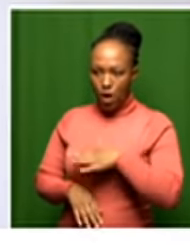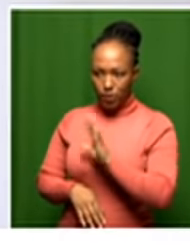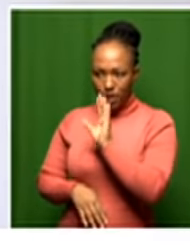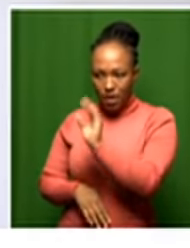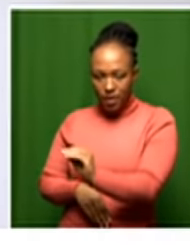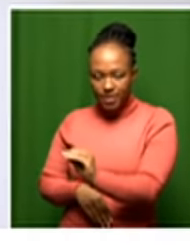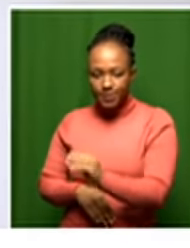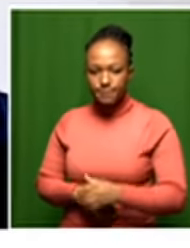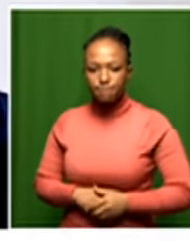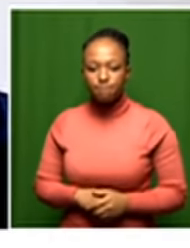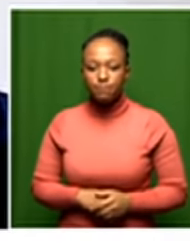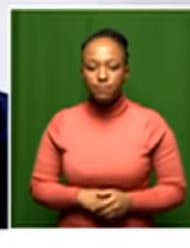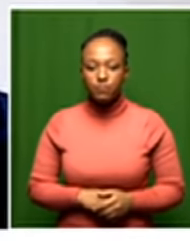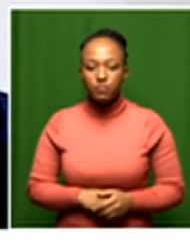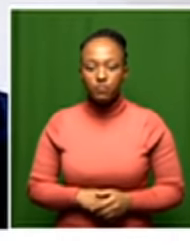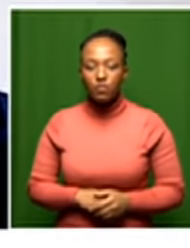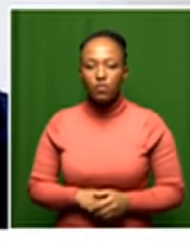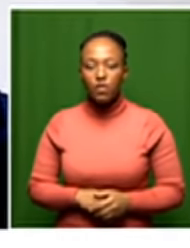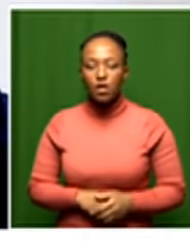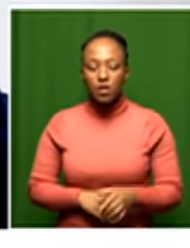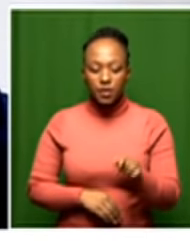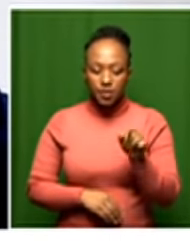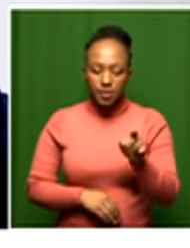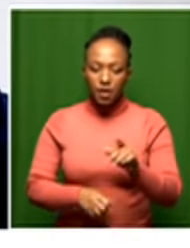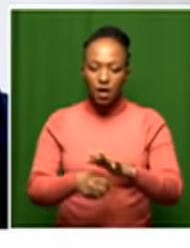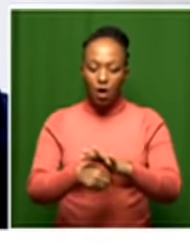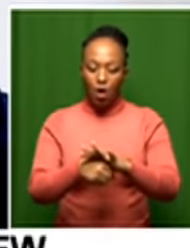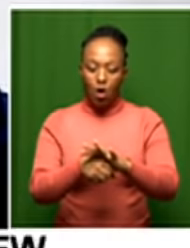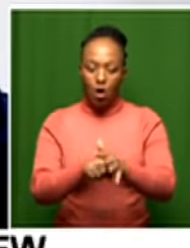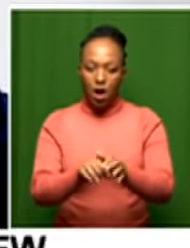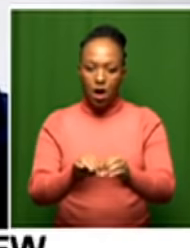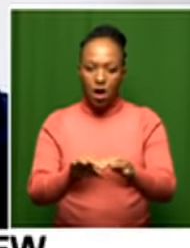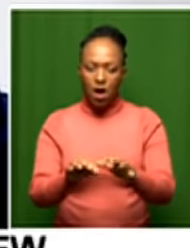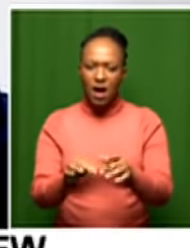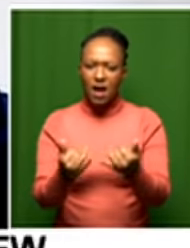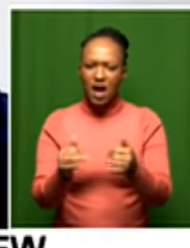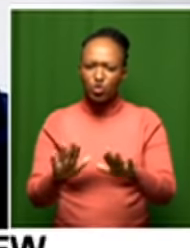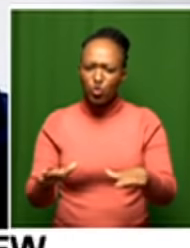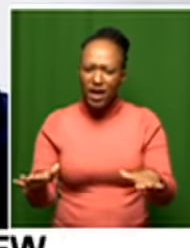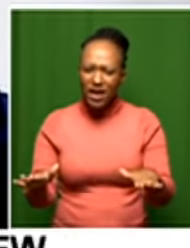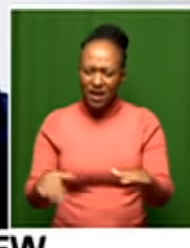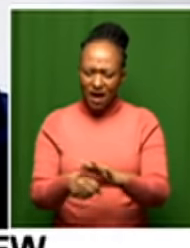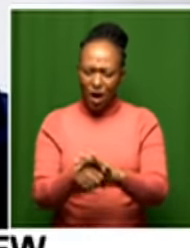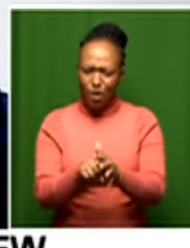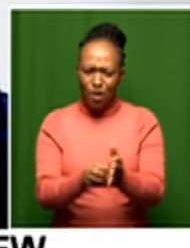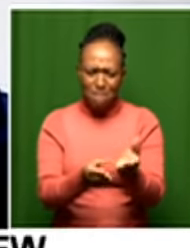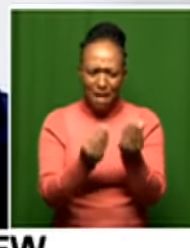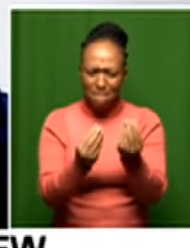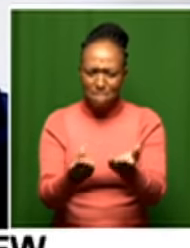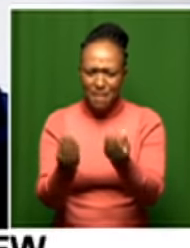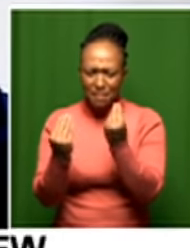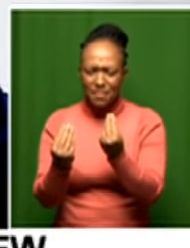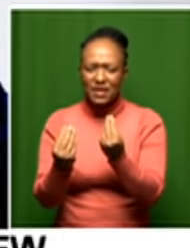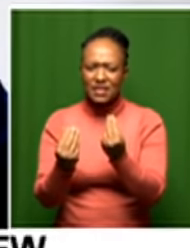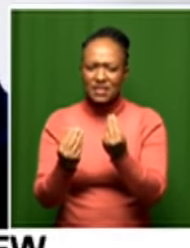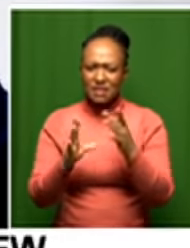Firstly, and quite importantly, the spread amongst children at this point in time. I did see a report